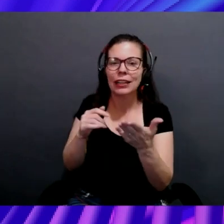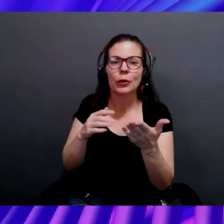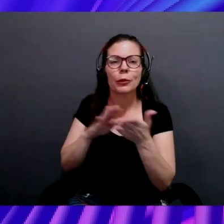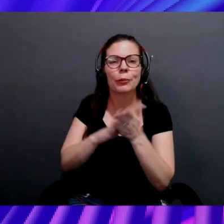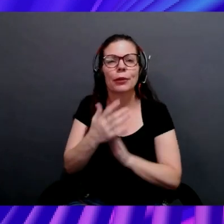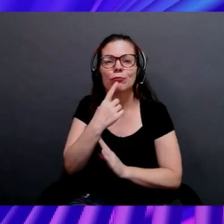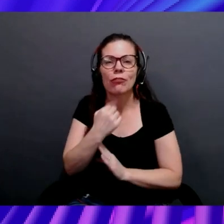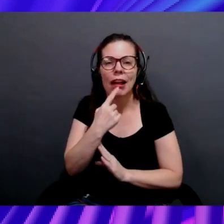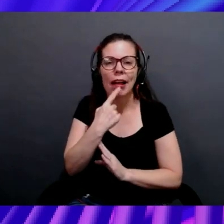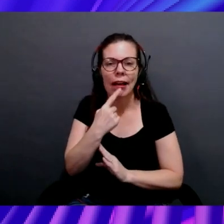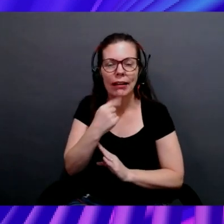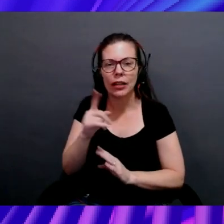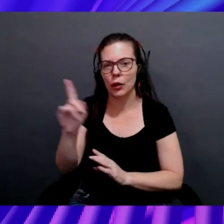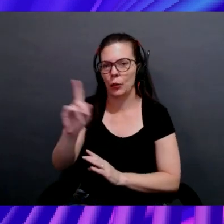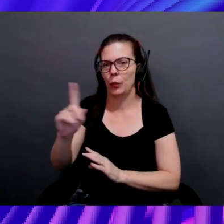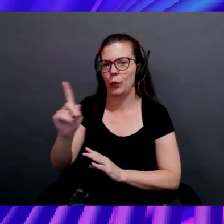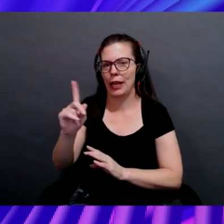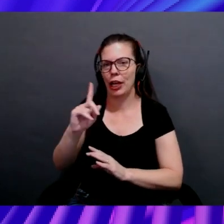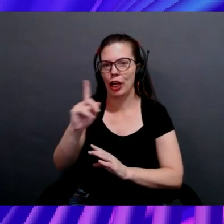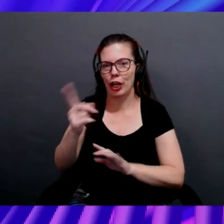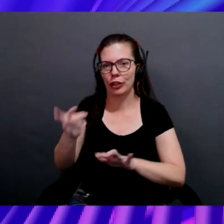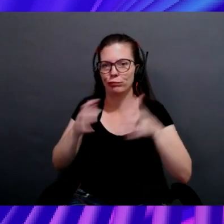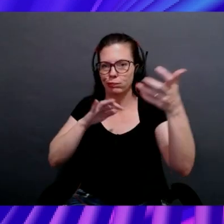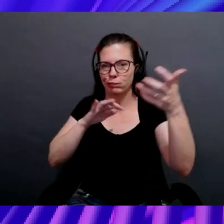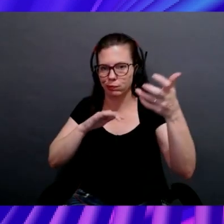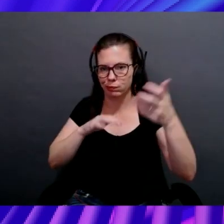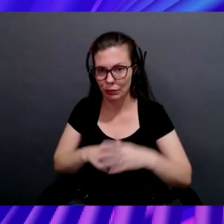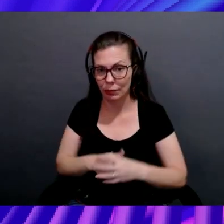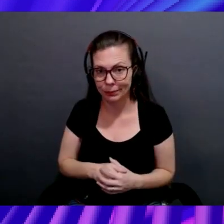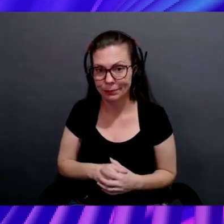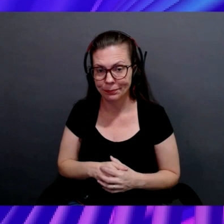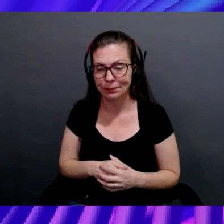indicators of where things are actually going sideways.